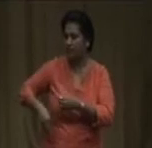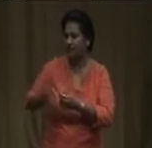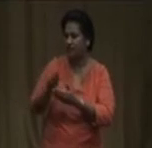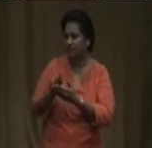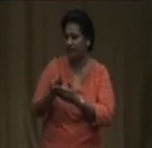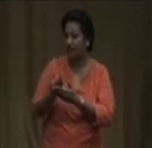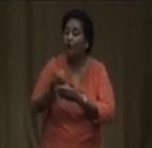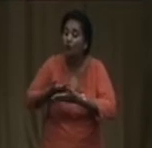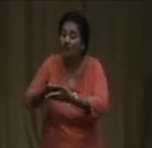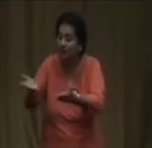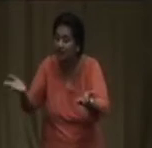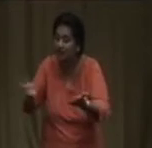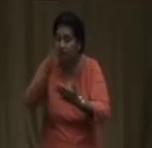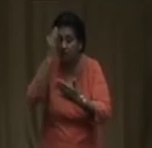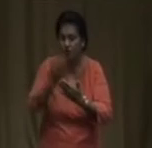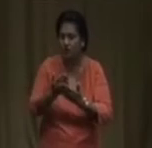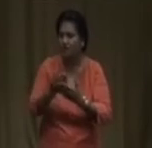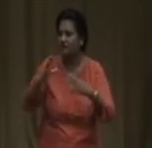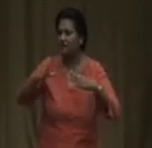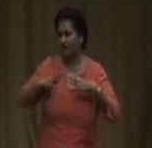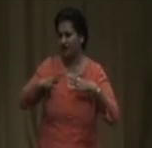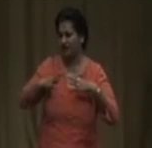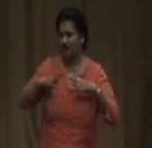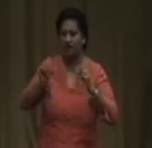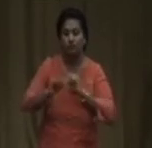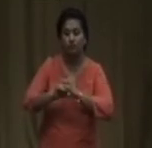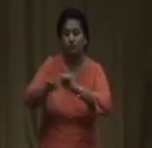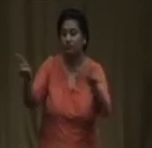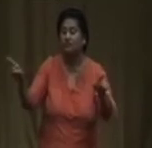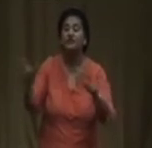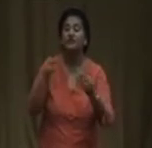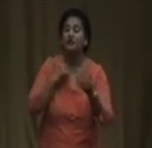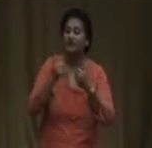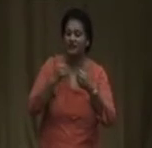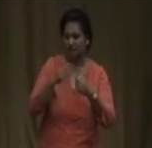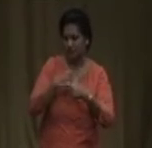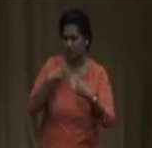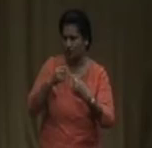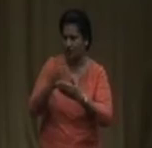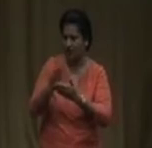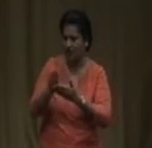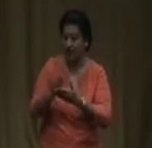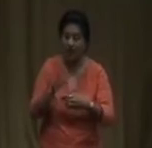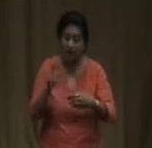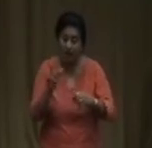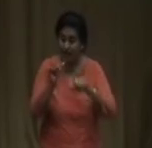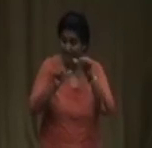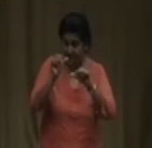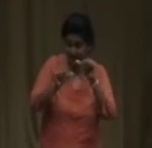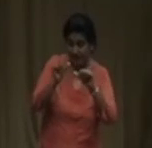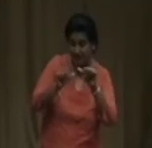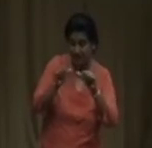at no cost, but we share the cost across our institutions. The assessment services and the